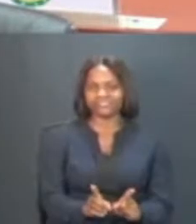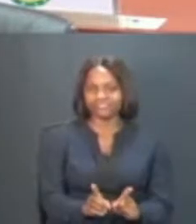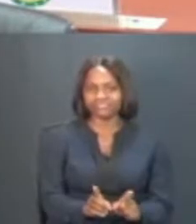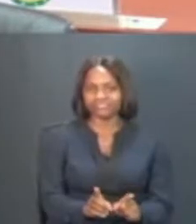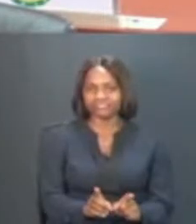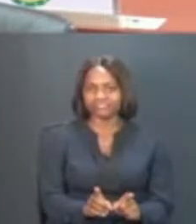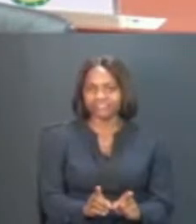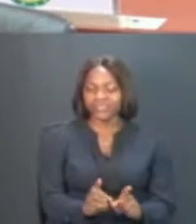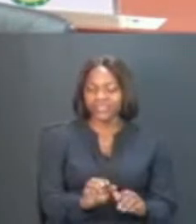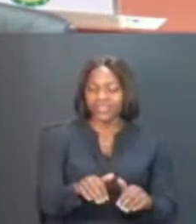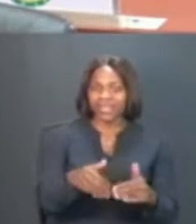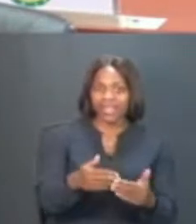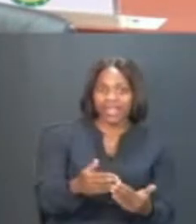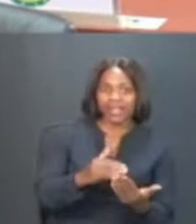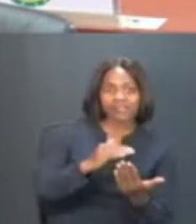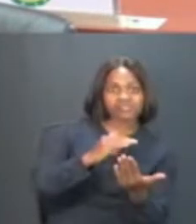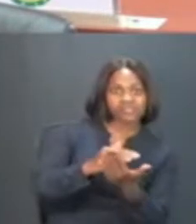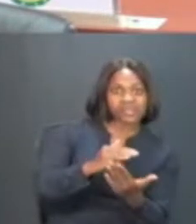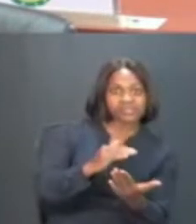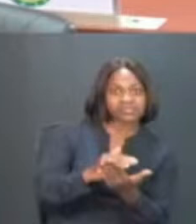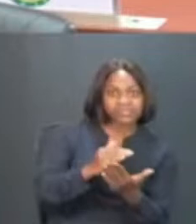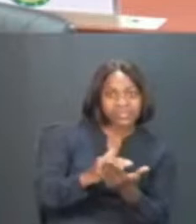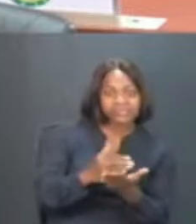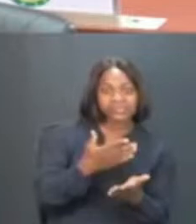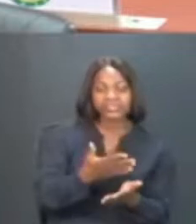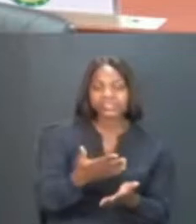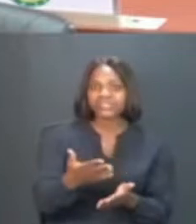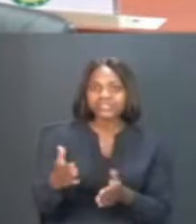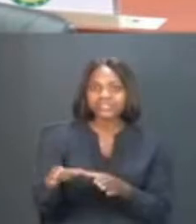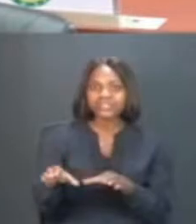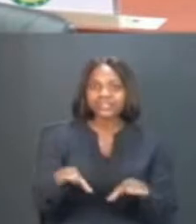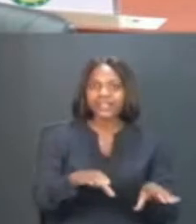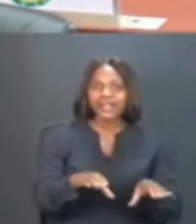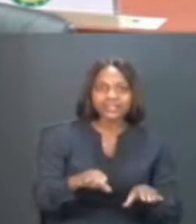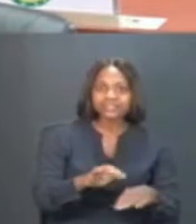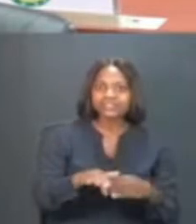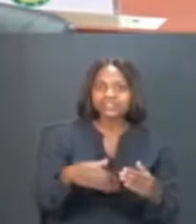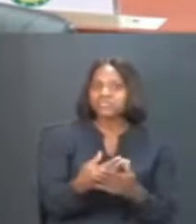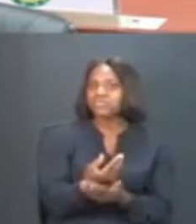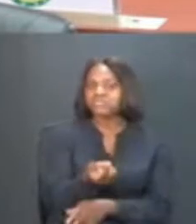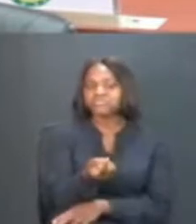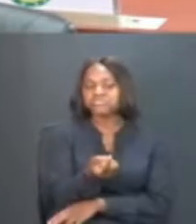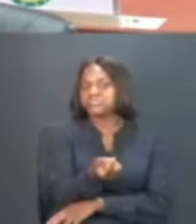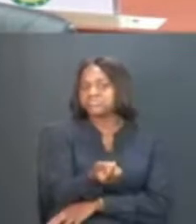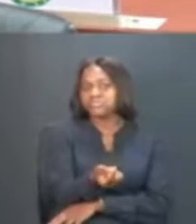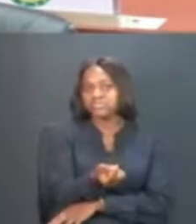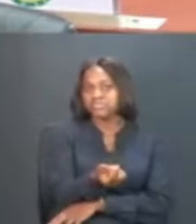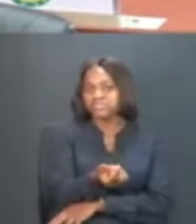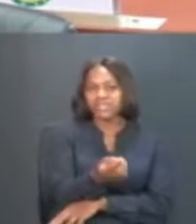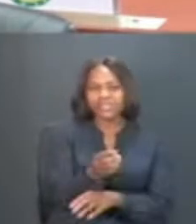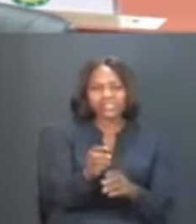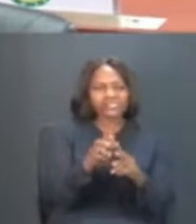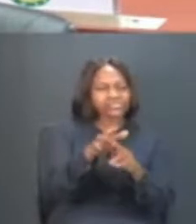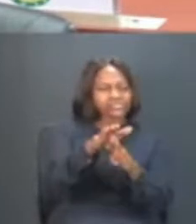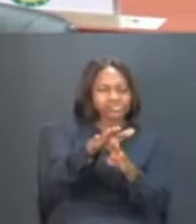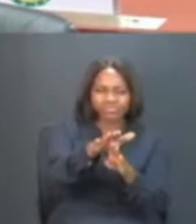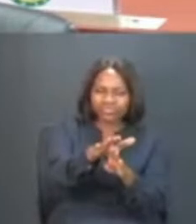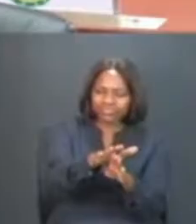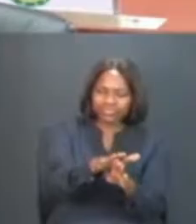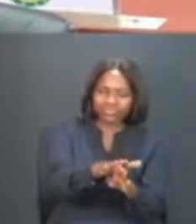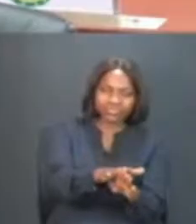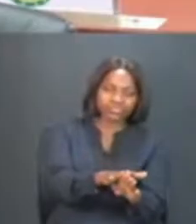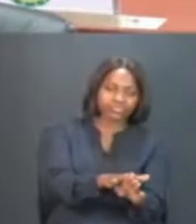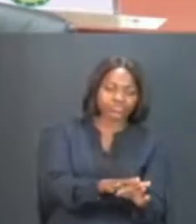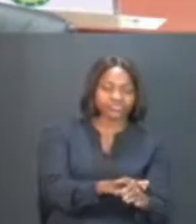preventive methods are very minimal and very slow because it goes with a lot